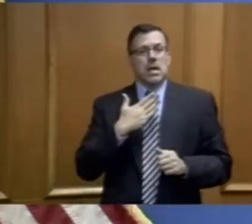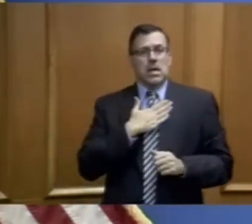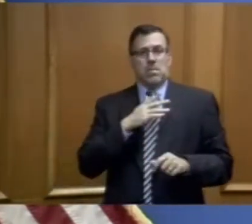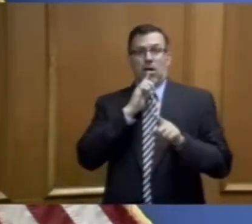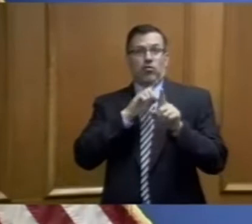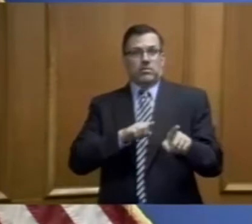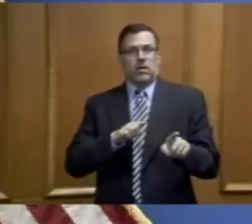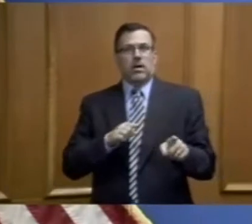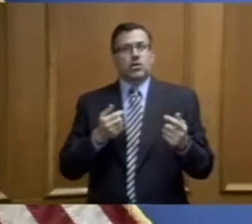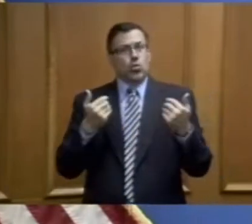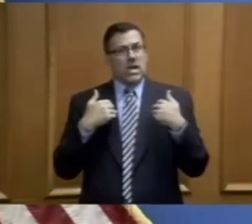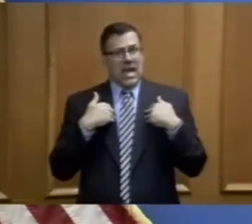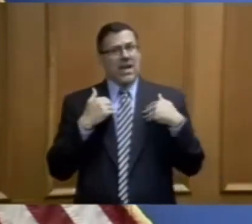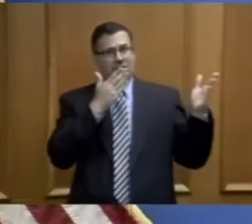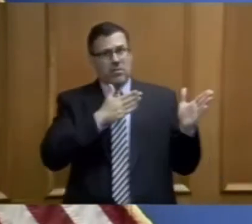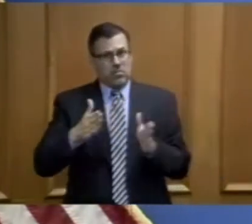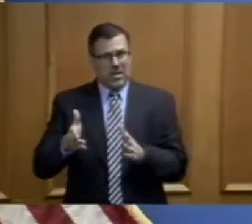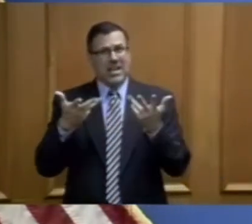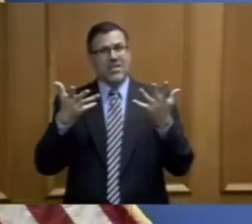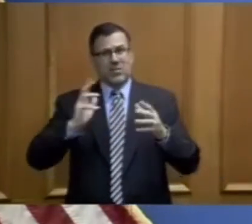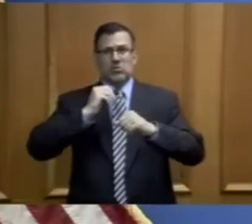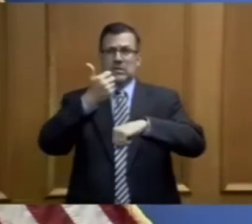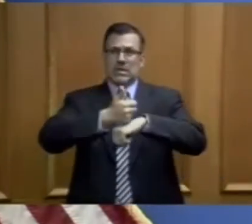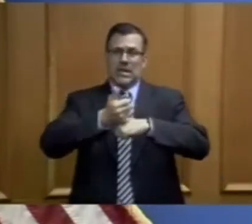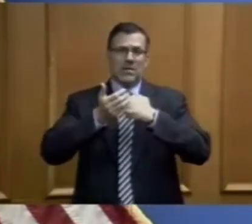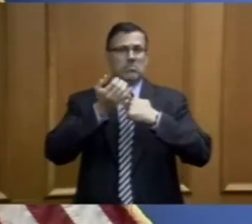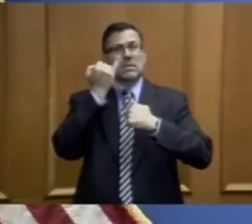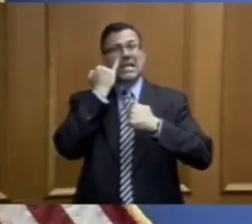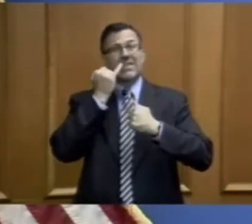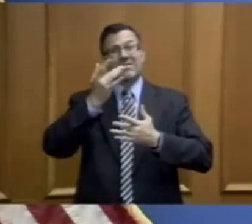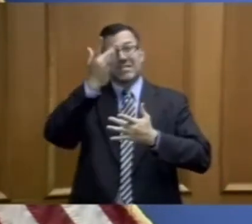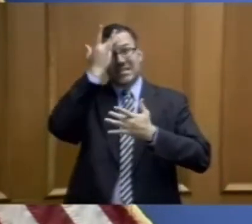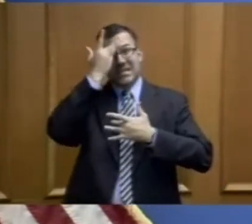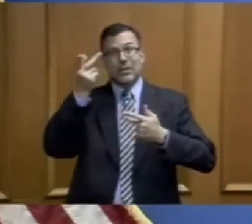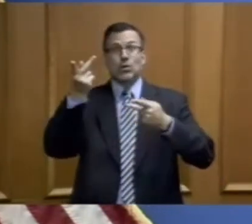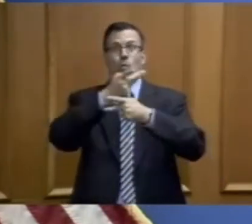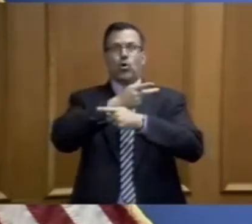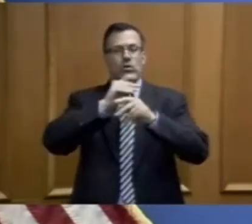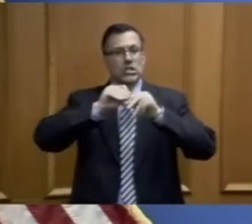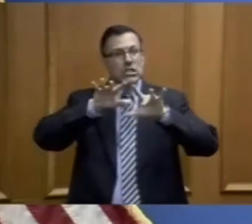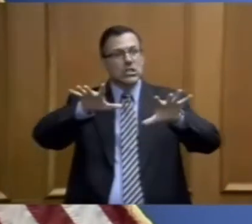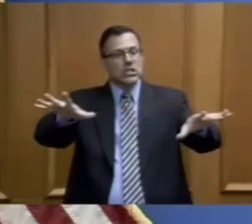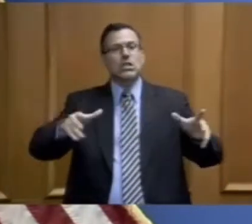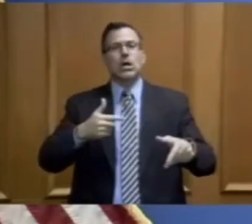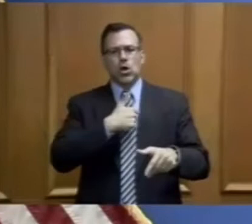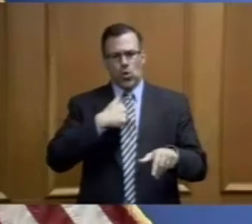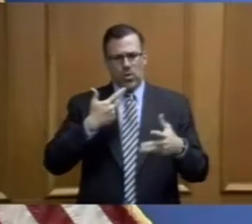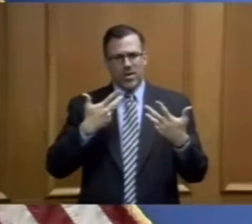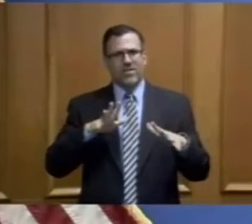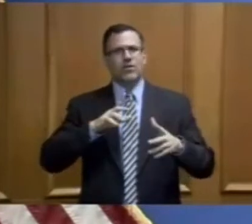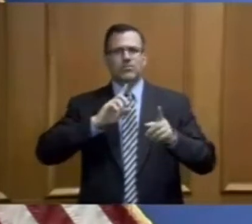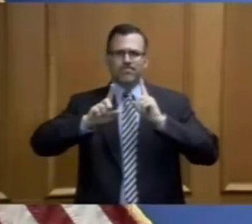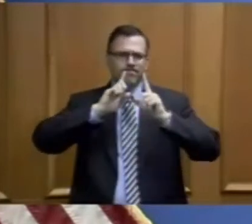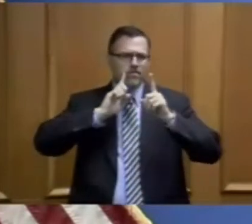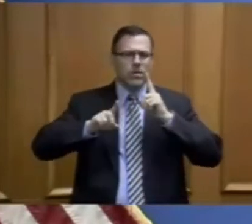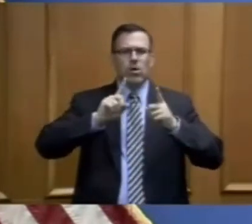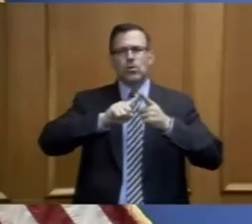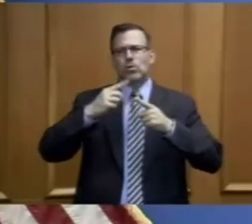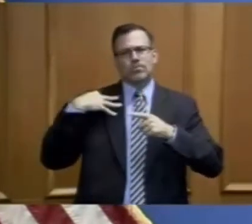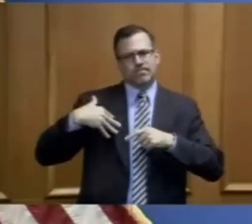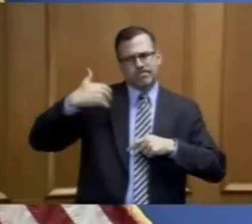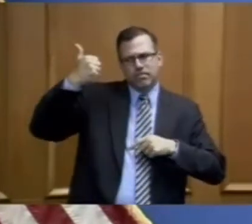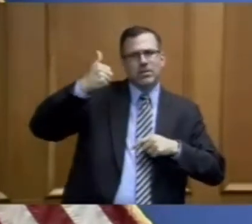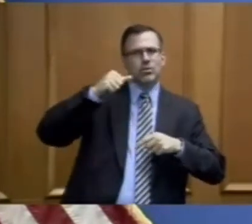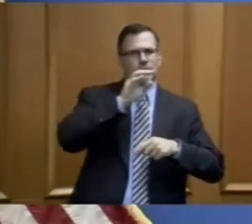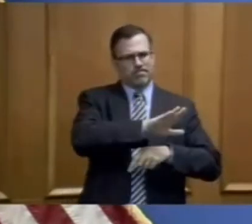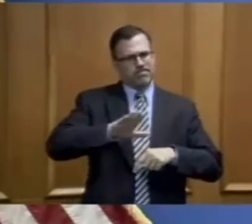strong plan in place in this state to address outbreaks and where they occur, and we've been in conversation with officials there. We